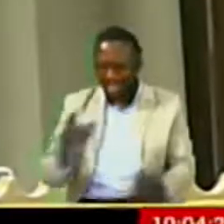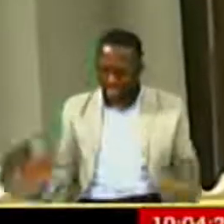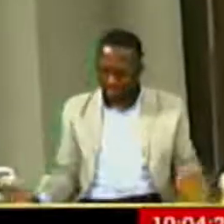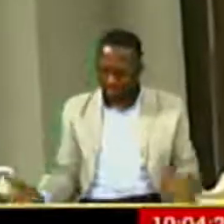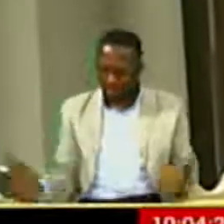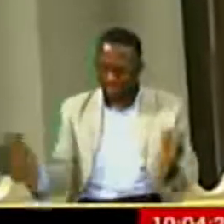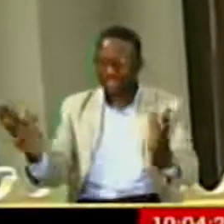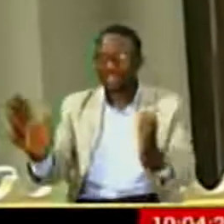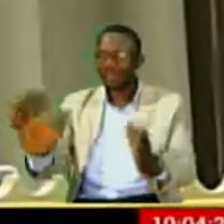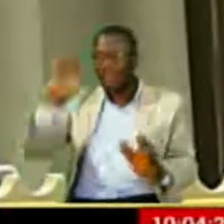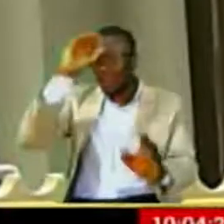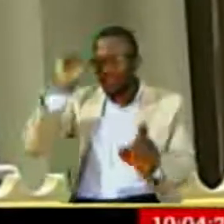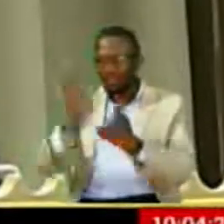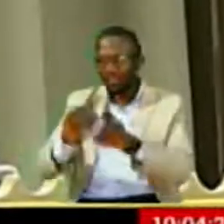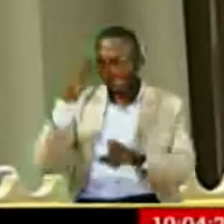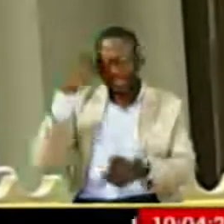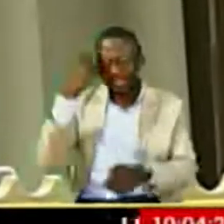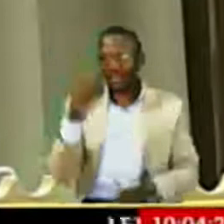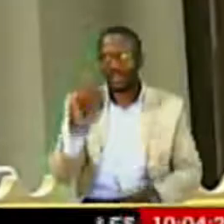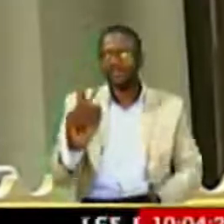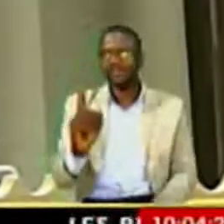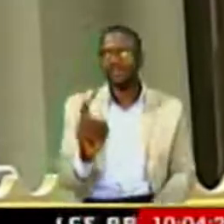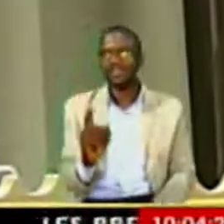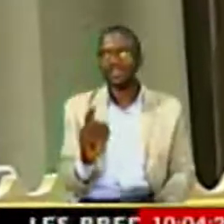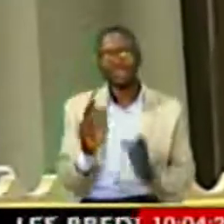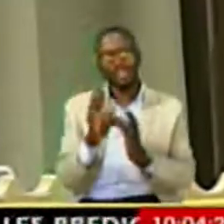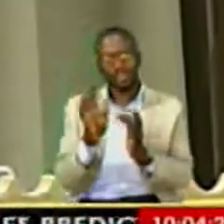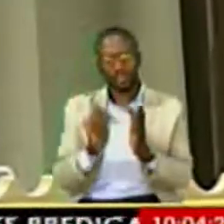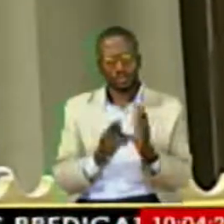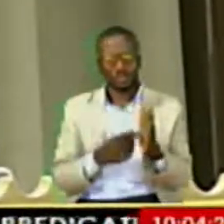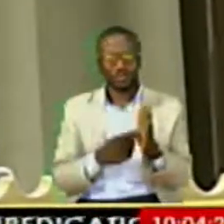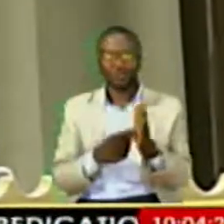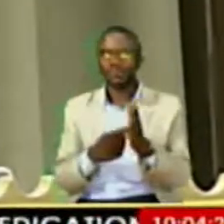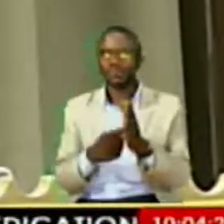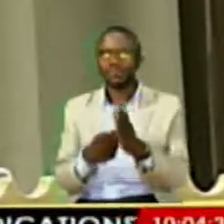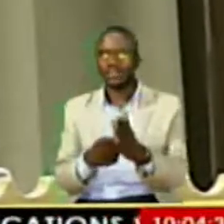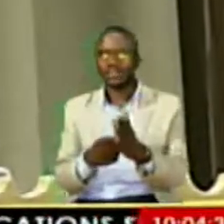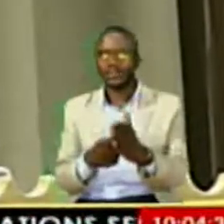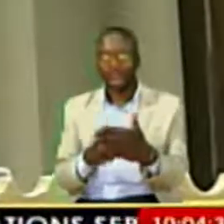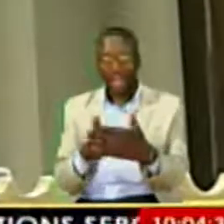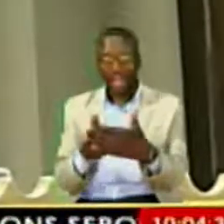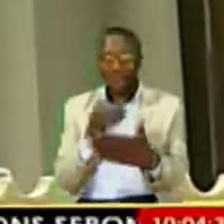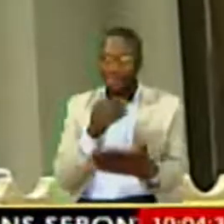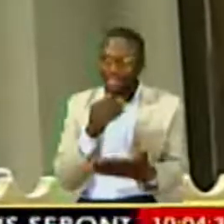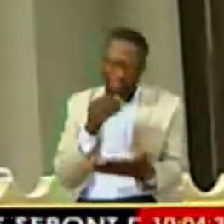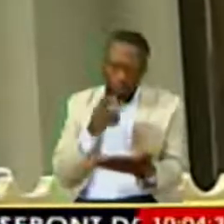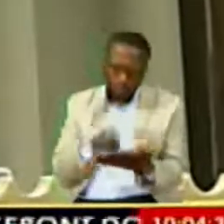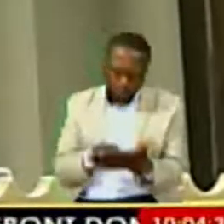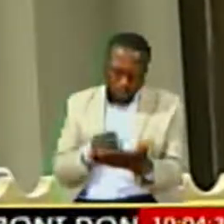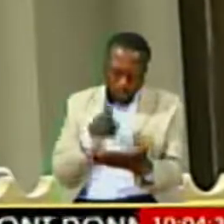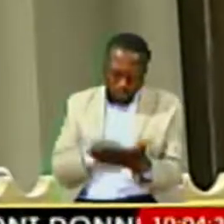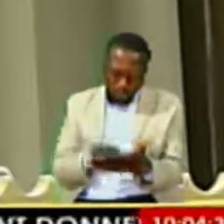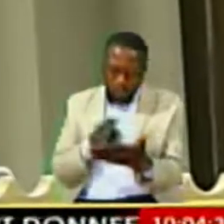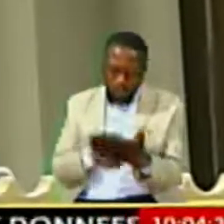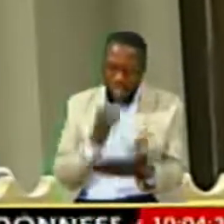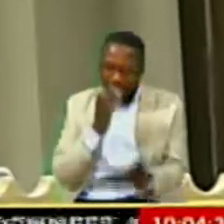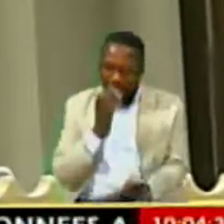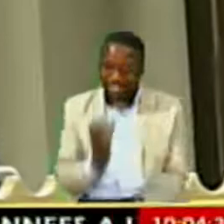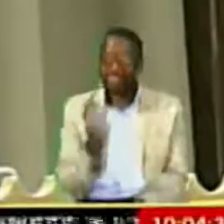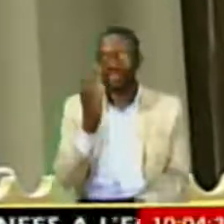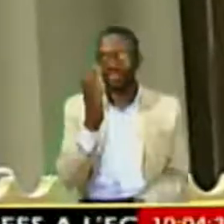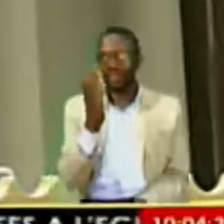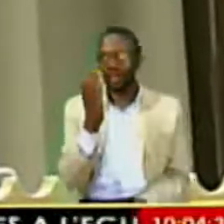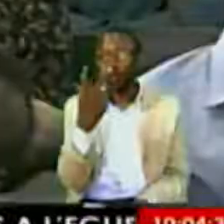brethren. C'était avant. Jésus lui dit, Jesus told him, avant que le coq chante, before the